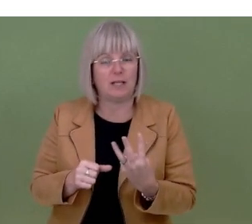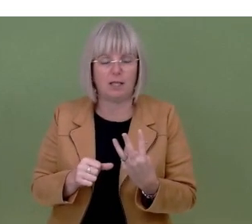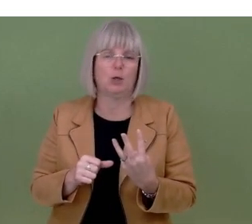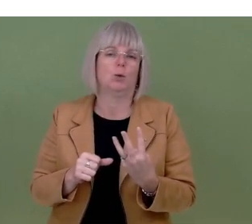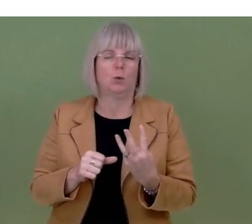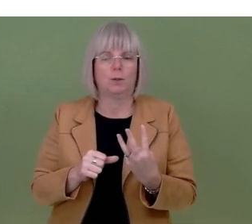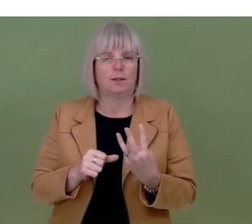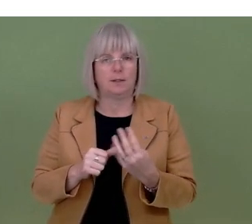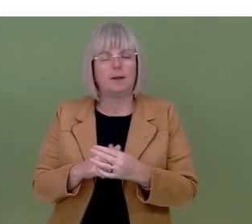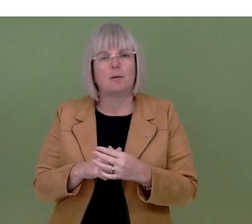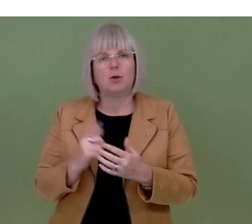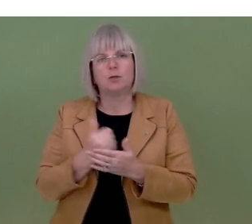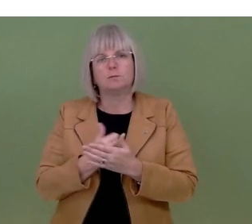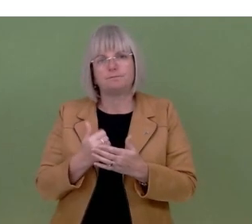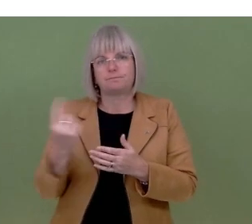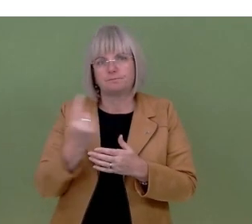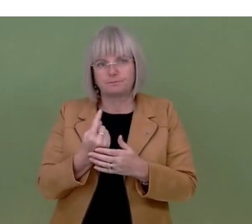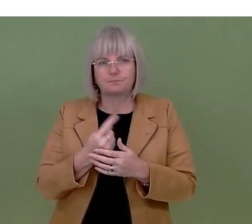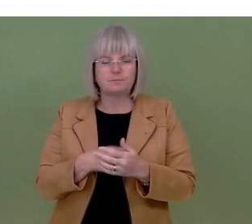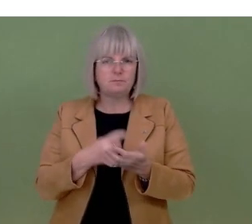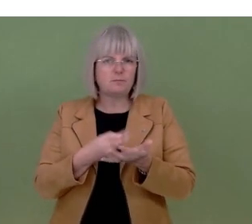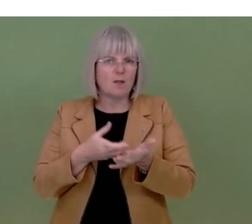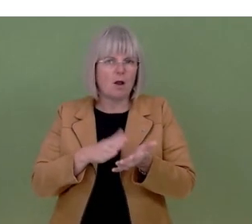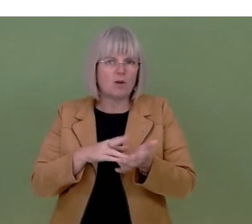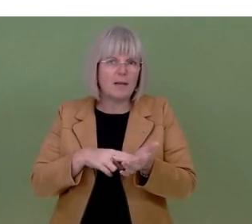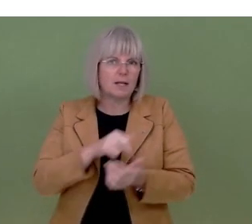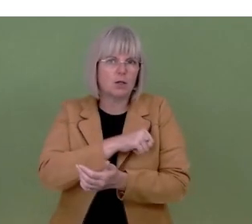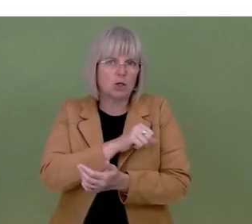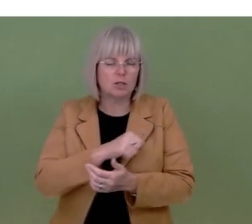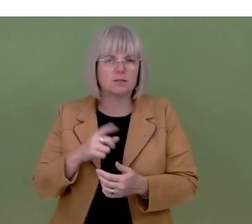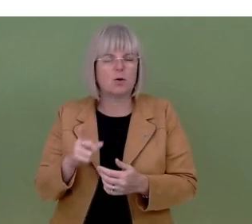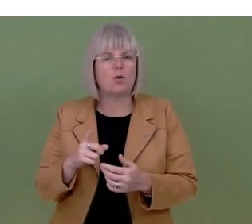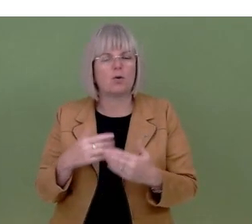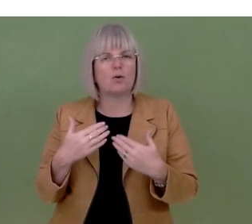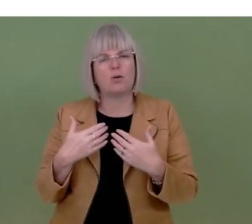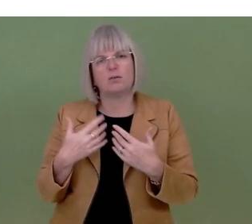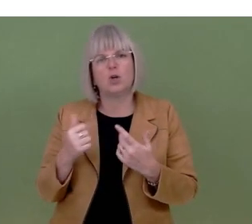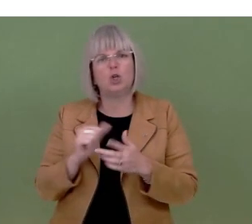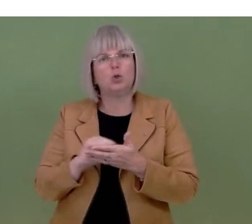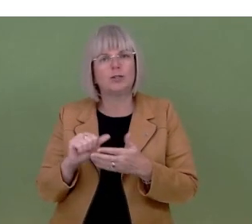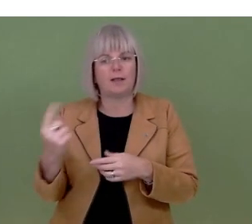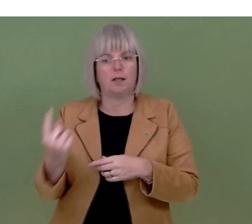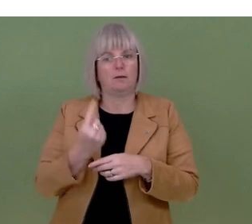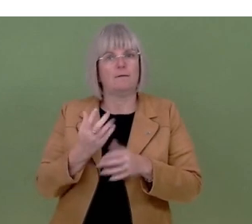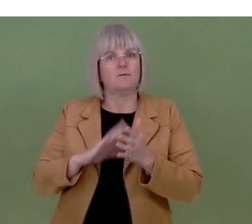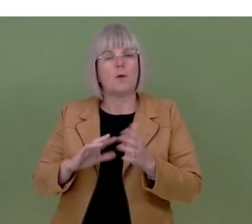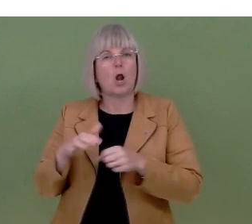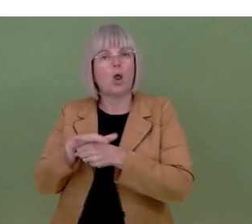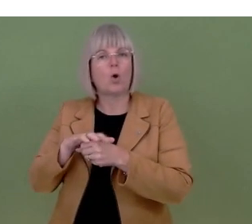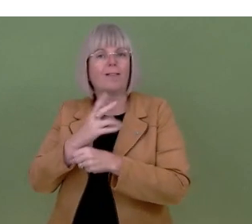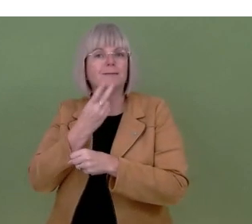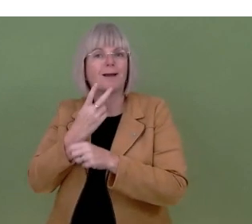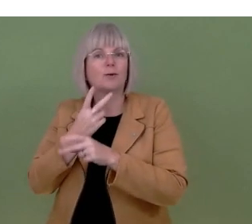to join as a mental health practitioner, it's quite likely they've hopped over from the local secondary care team. So it leaves a gap elsewhere.